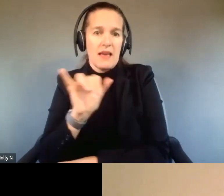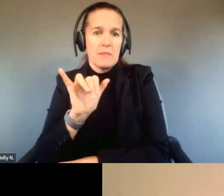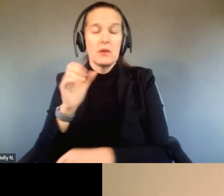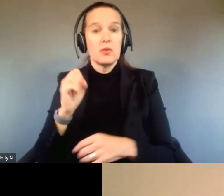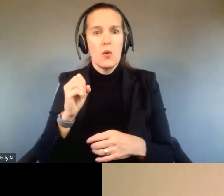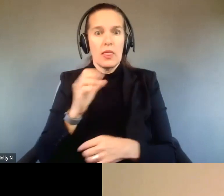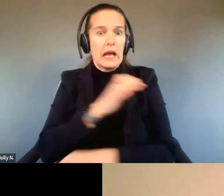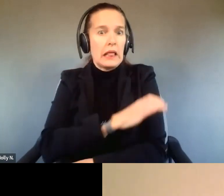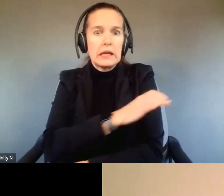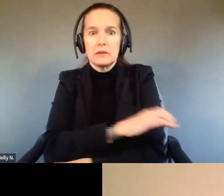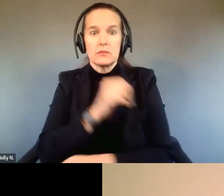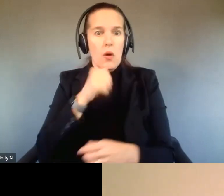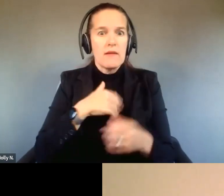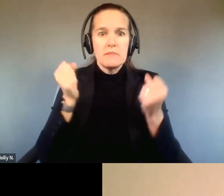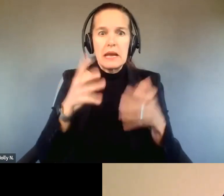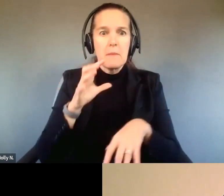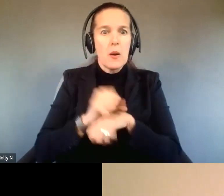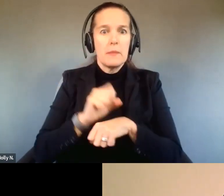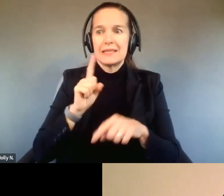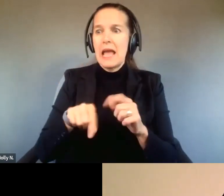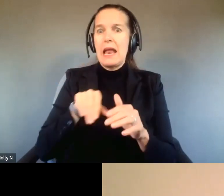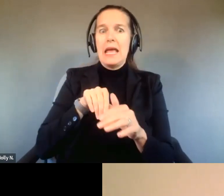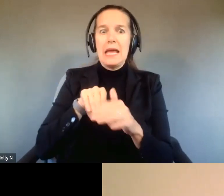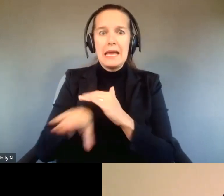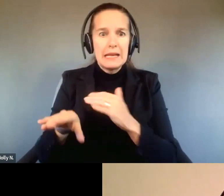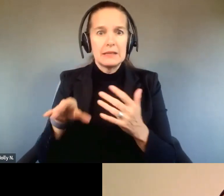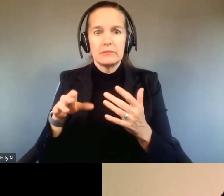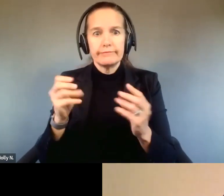appointments to call your doctor and get in to be seen